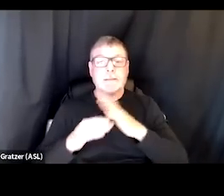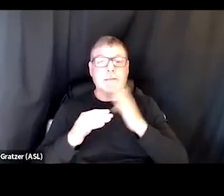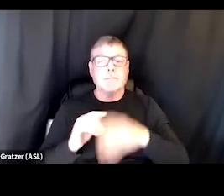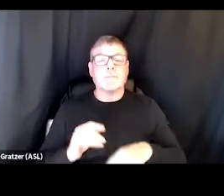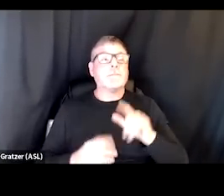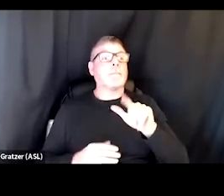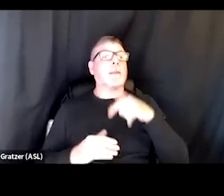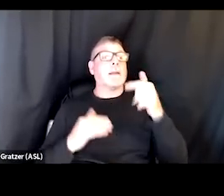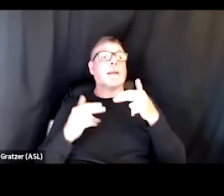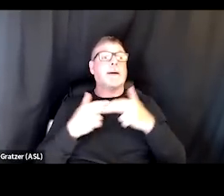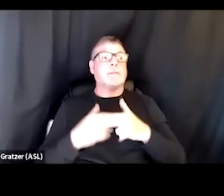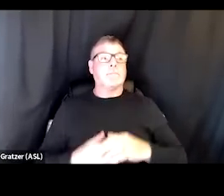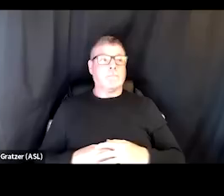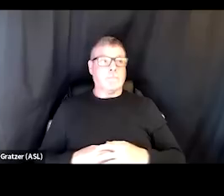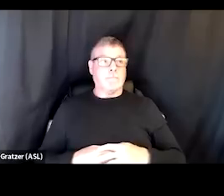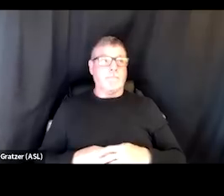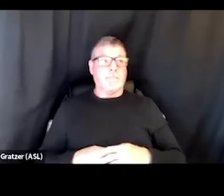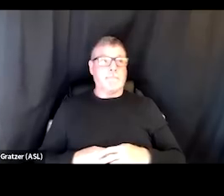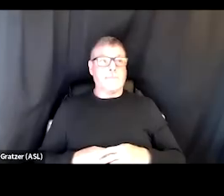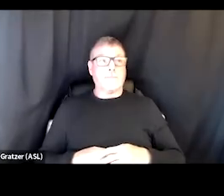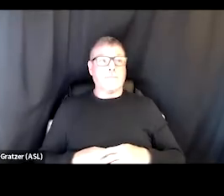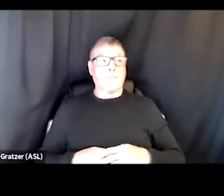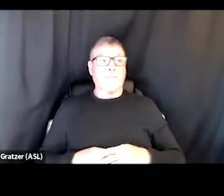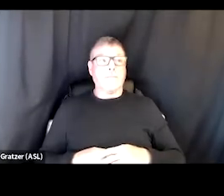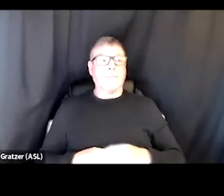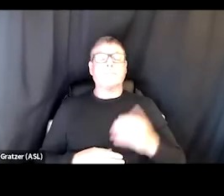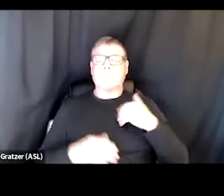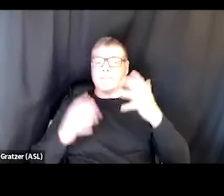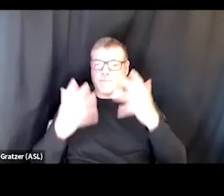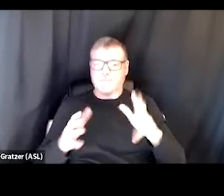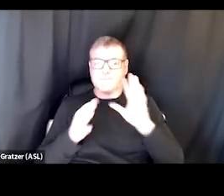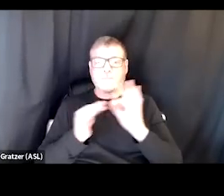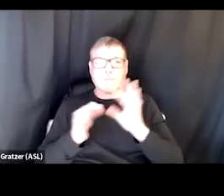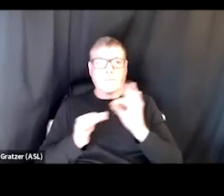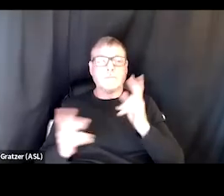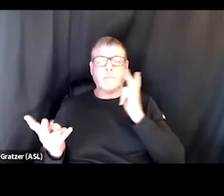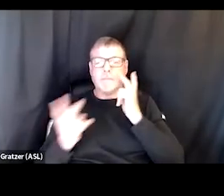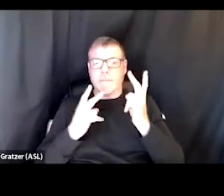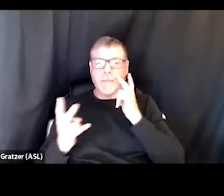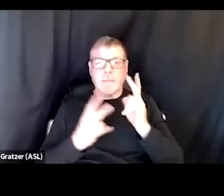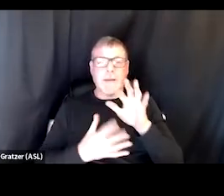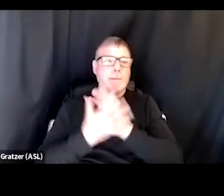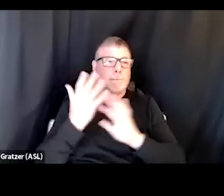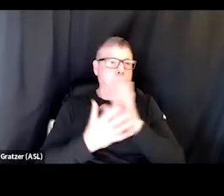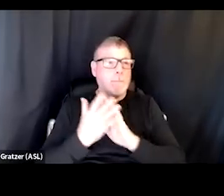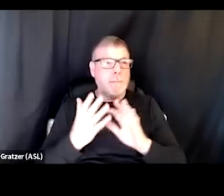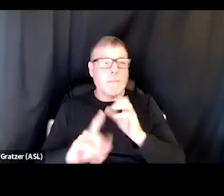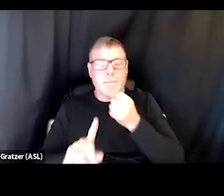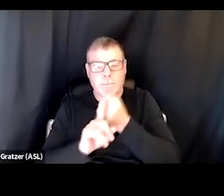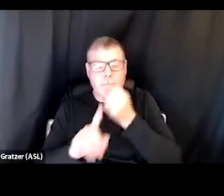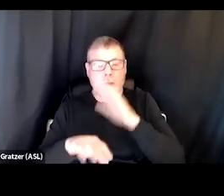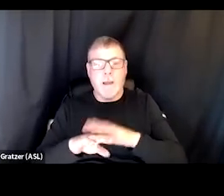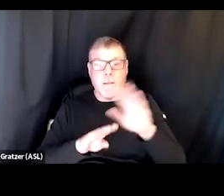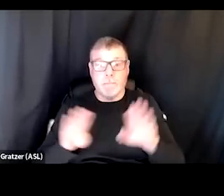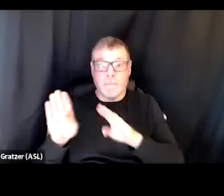Next slide, please. So as I had mentioned, we often see this kind of mixed impact on behavioral health